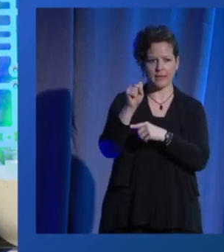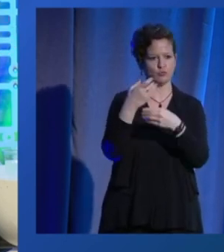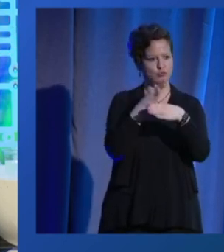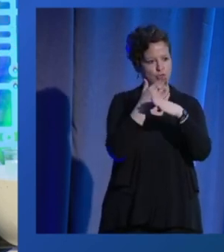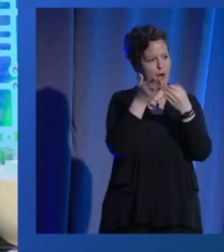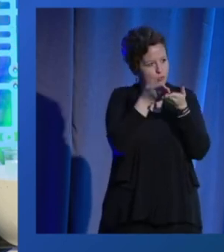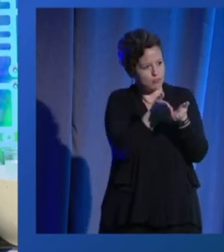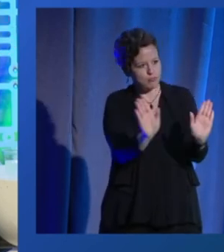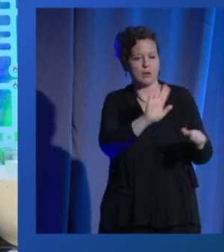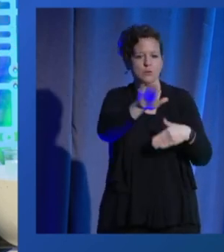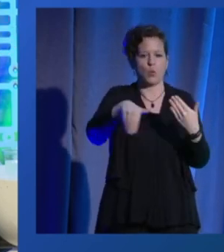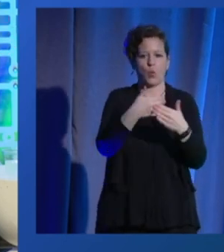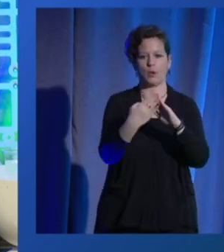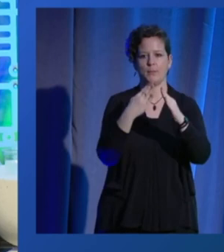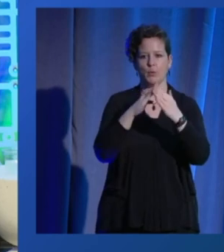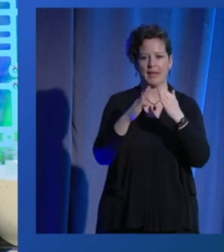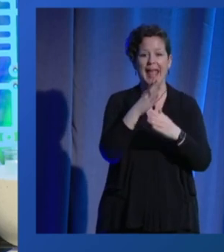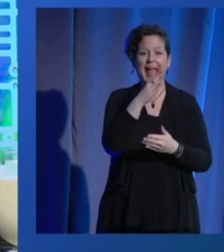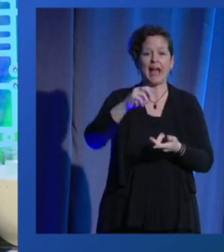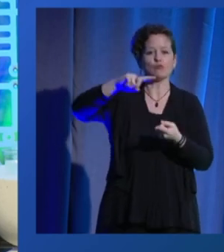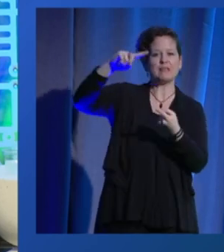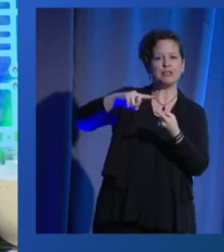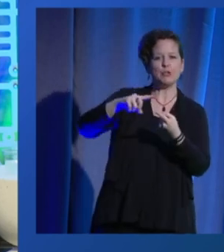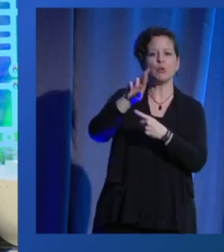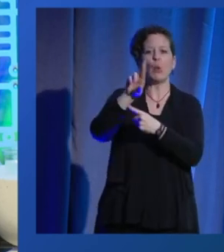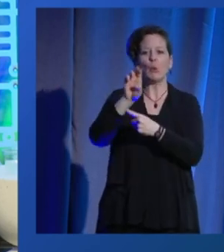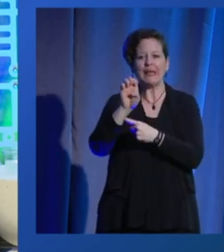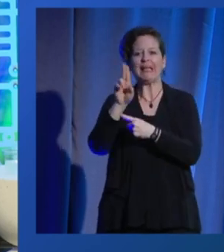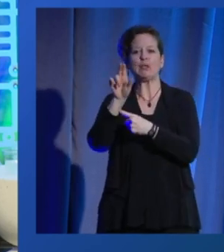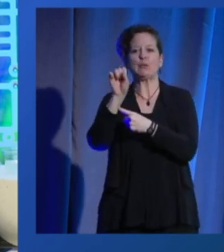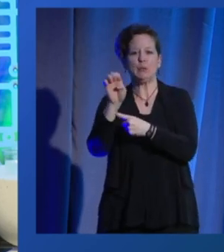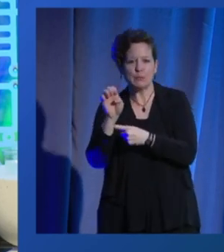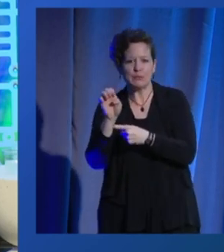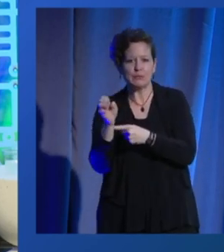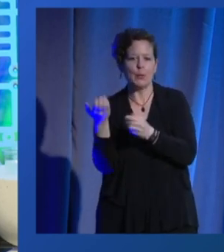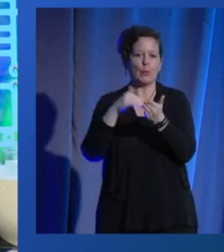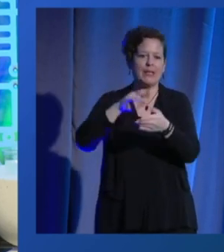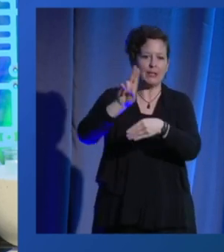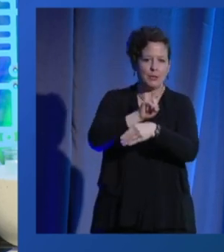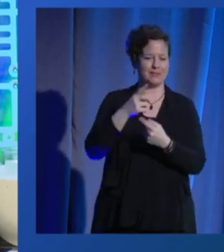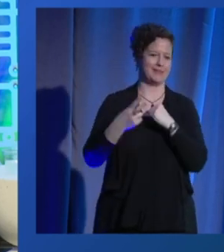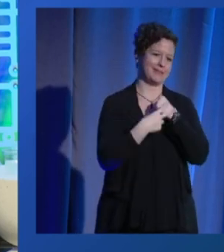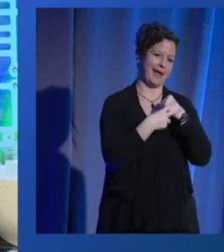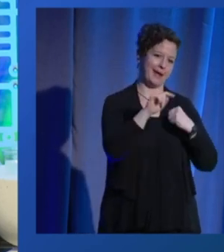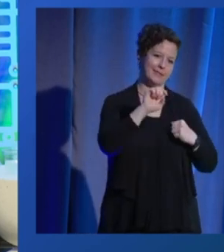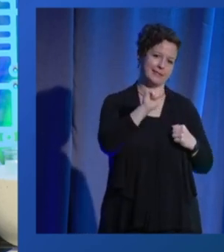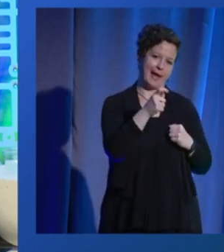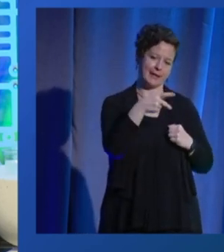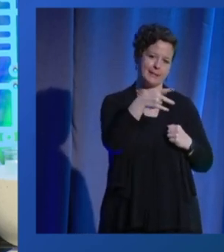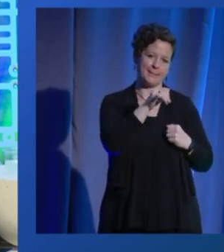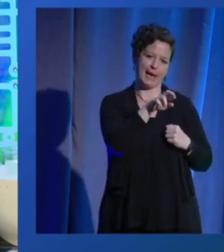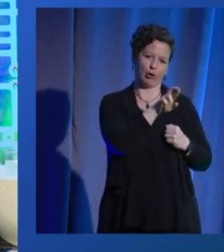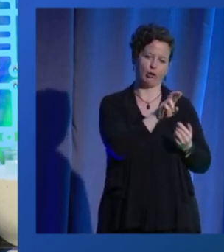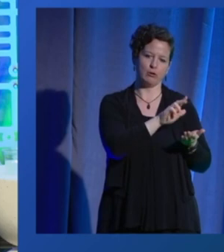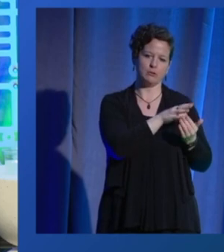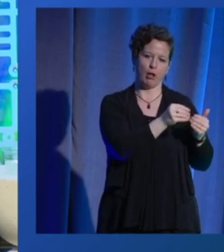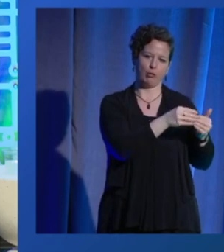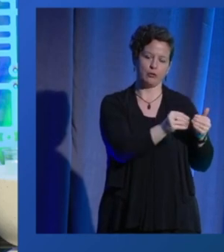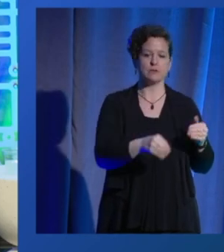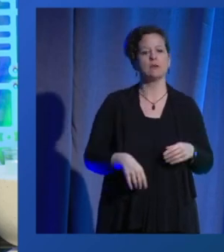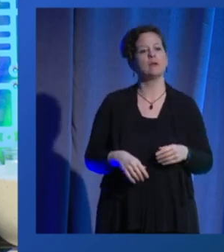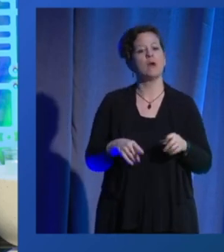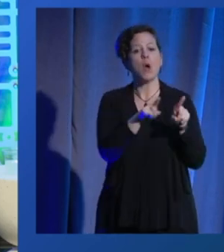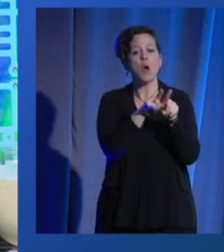community and to reduce reuse right save taxpayer dollars um and to ensure that we have the kind of